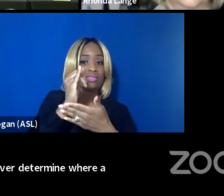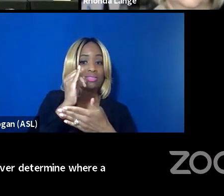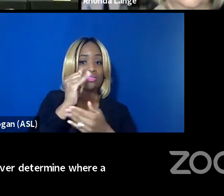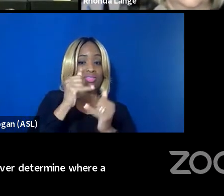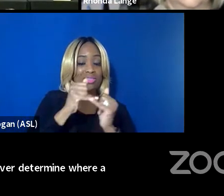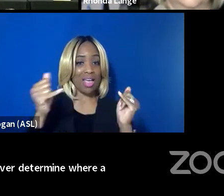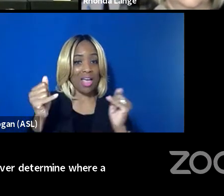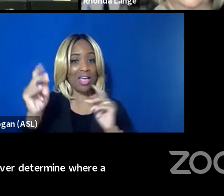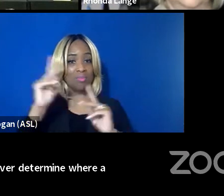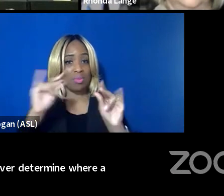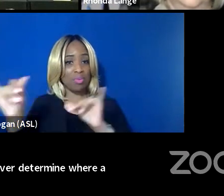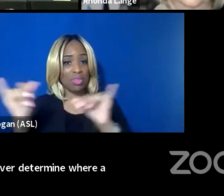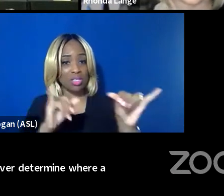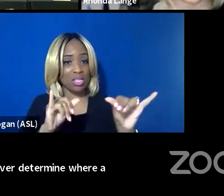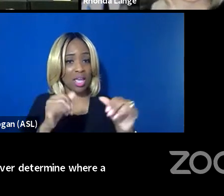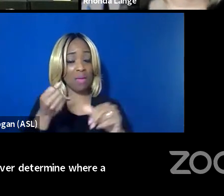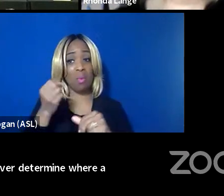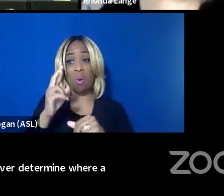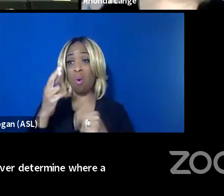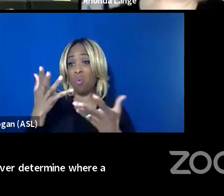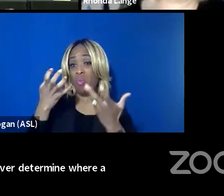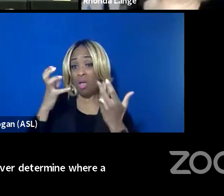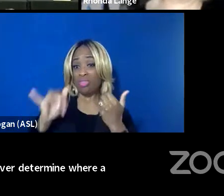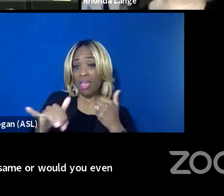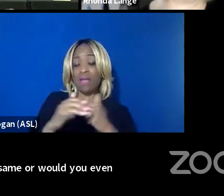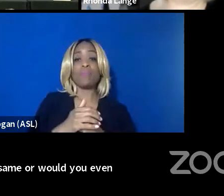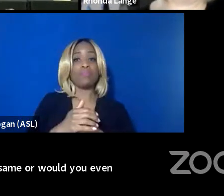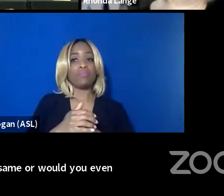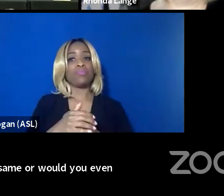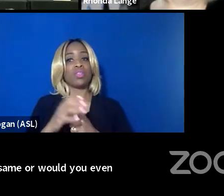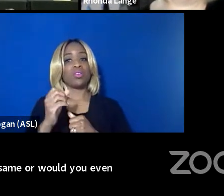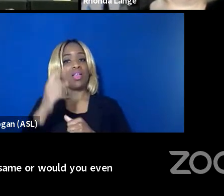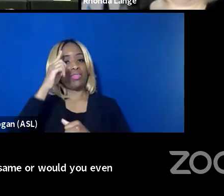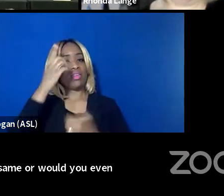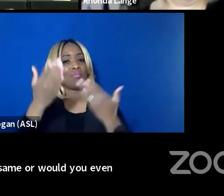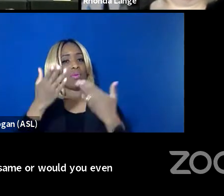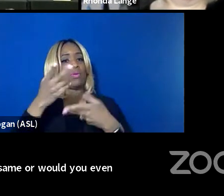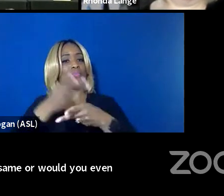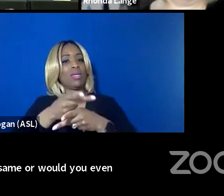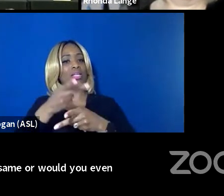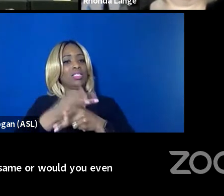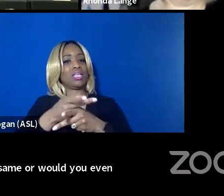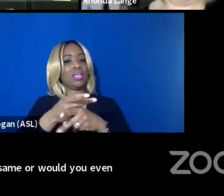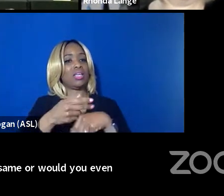or would you even want that? And at worst, I think it might maintain